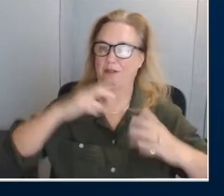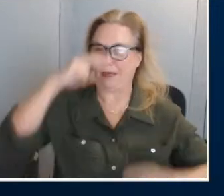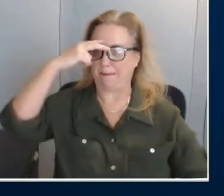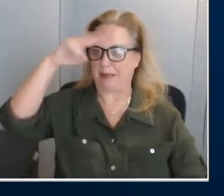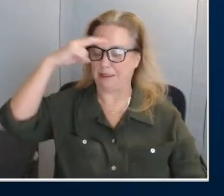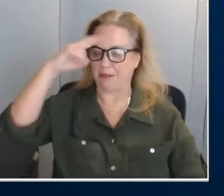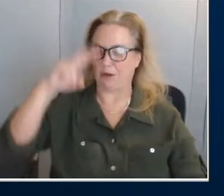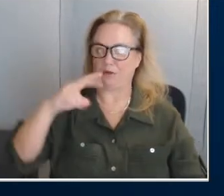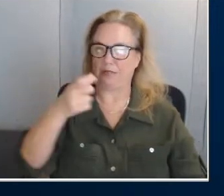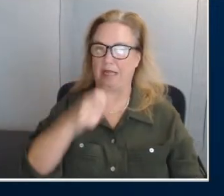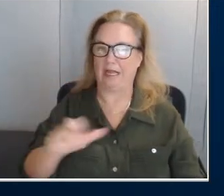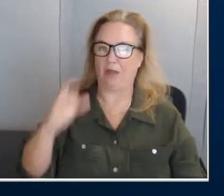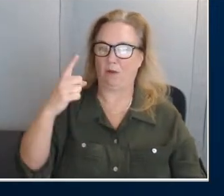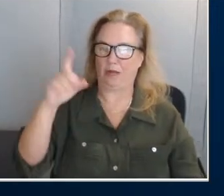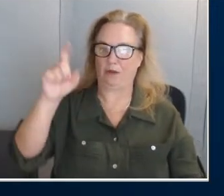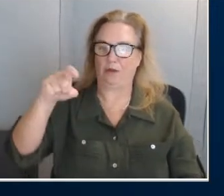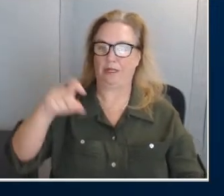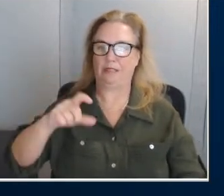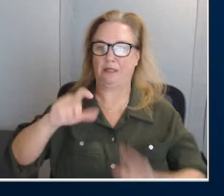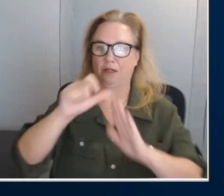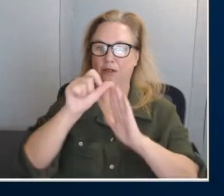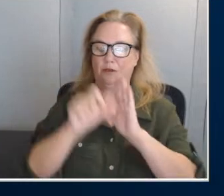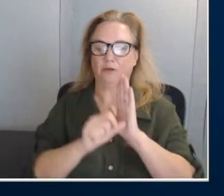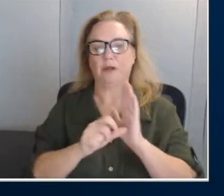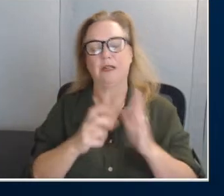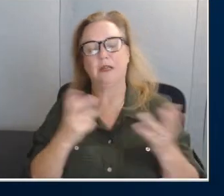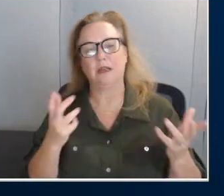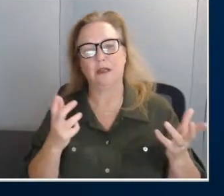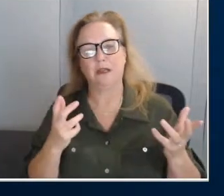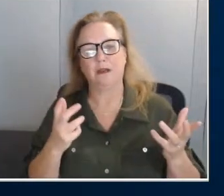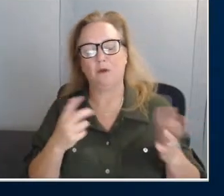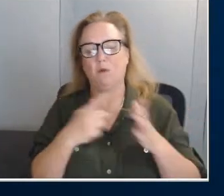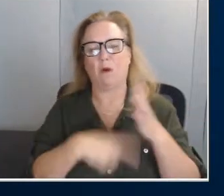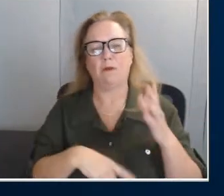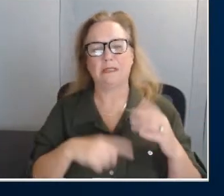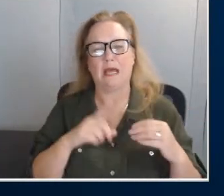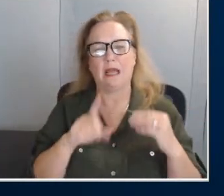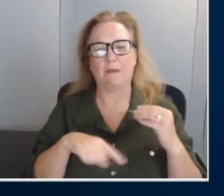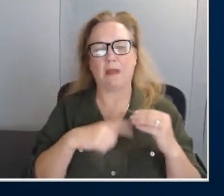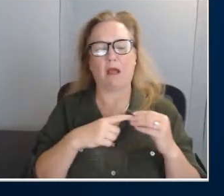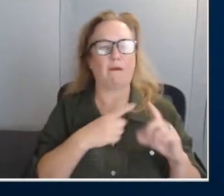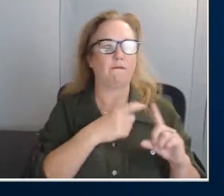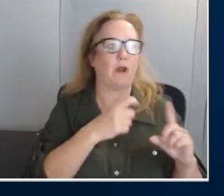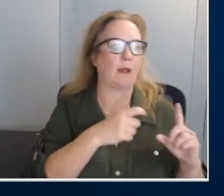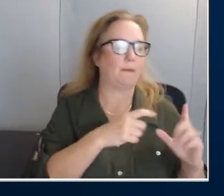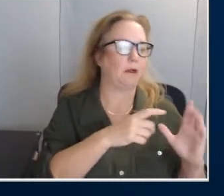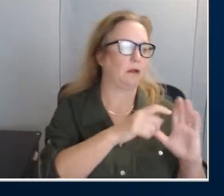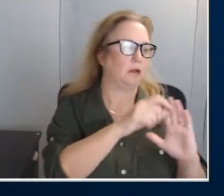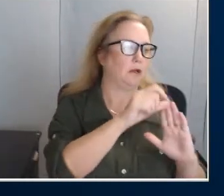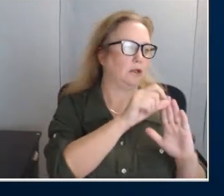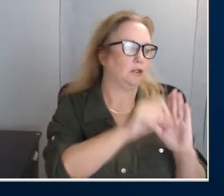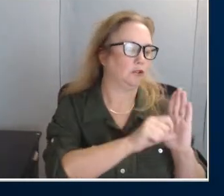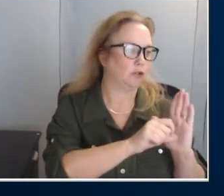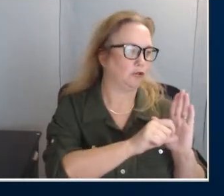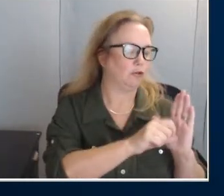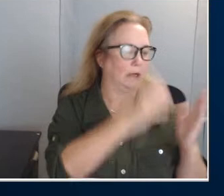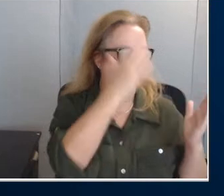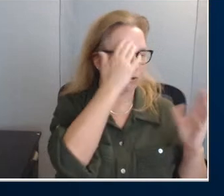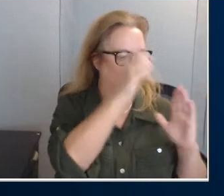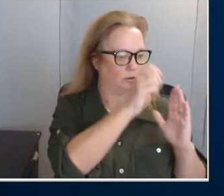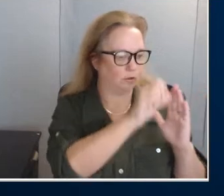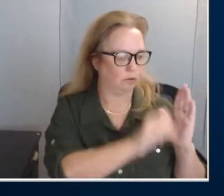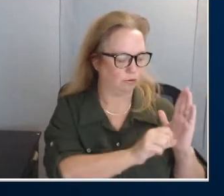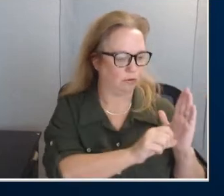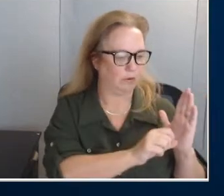who might need this kind of surgery. Talk us through what it was like, from you're going into surgery. The last face you